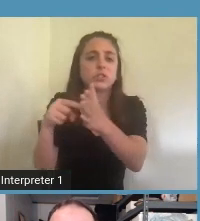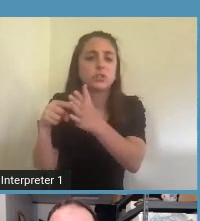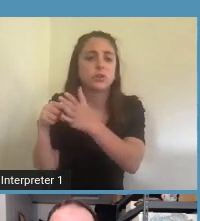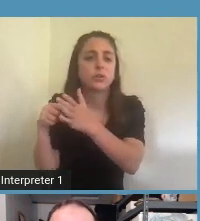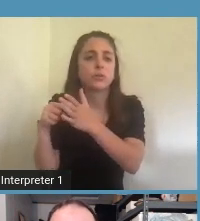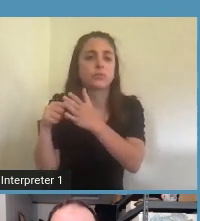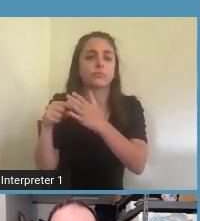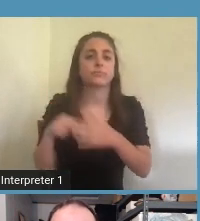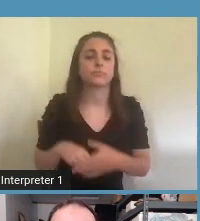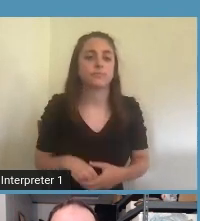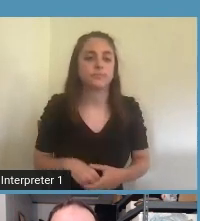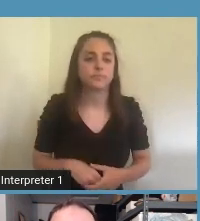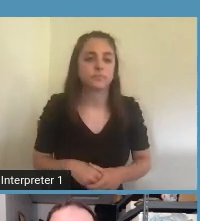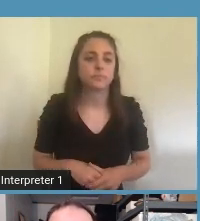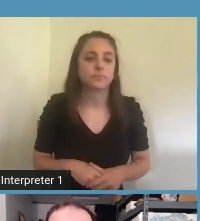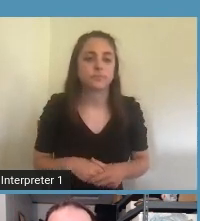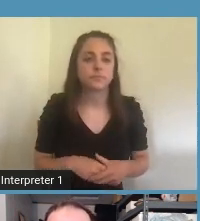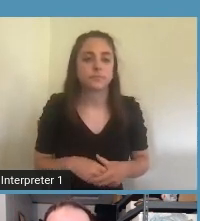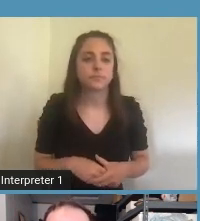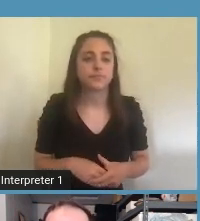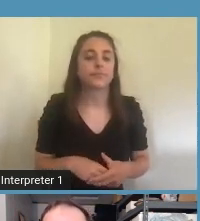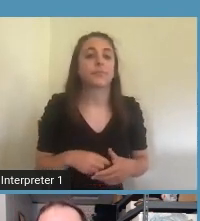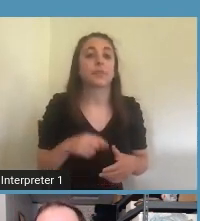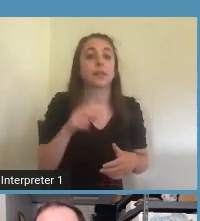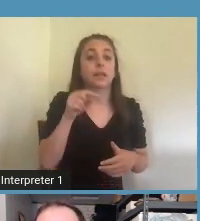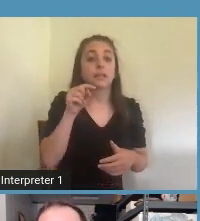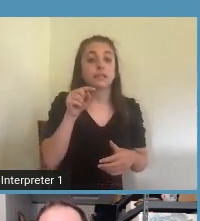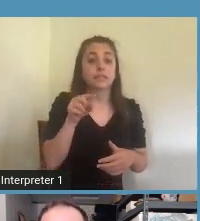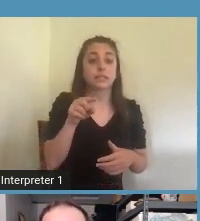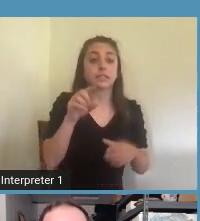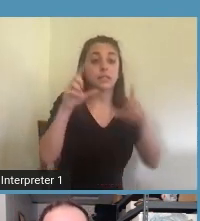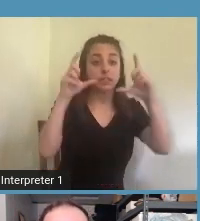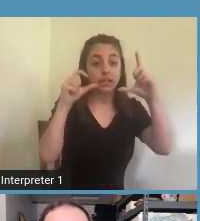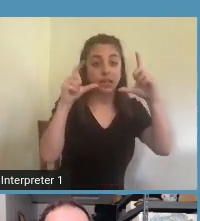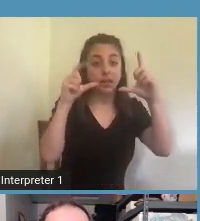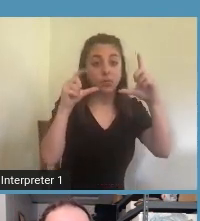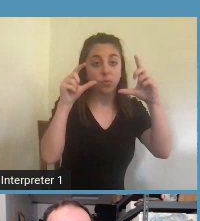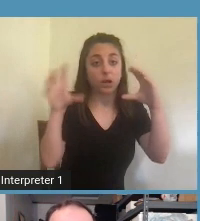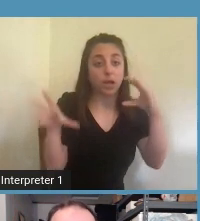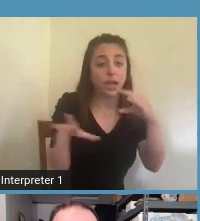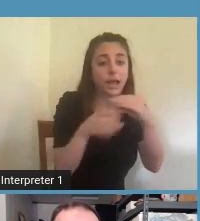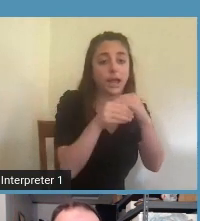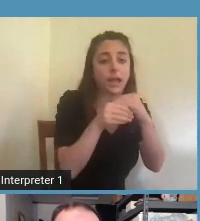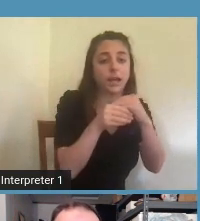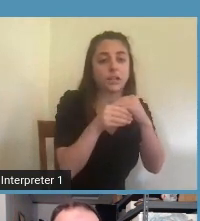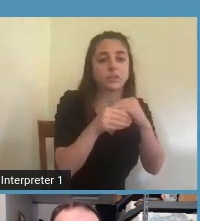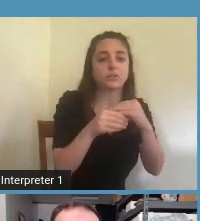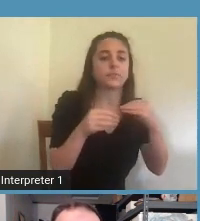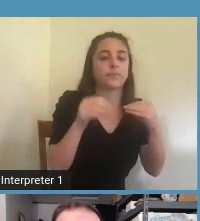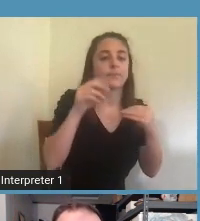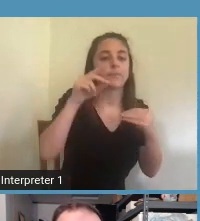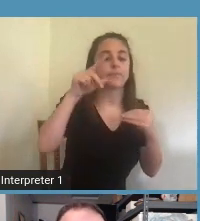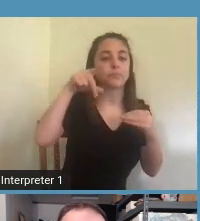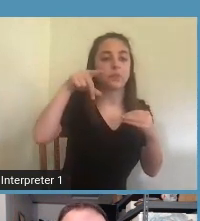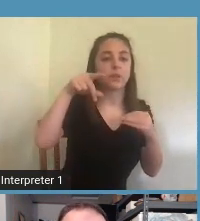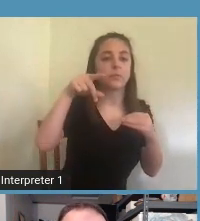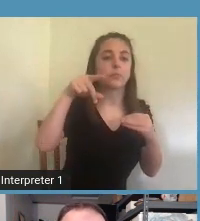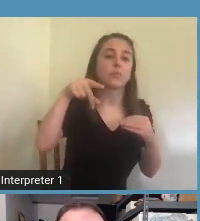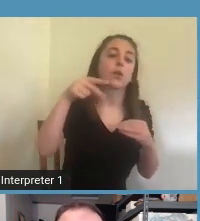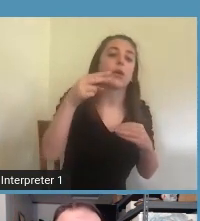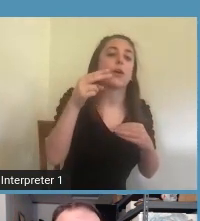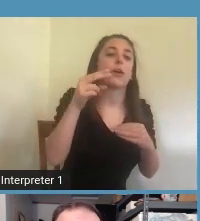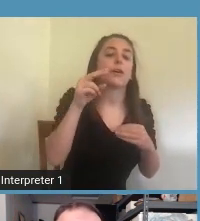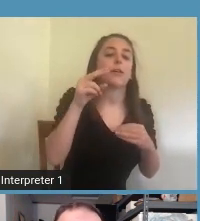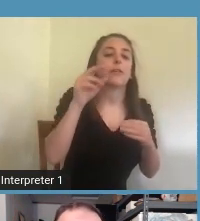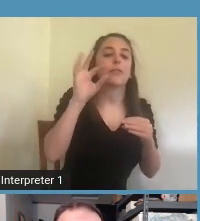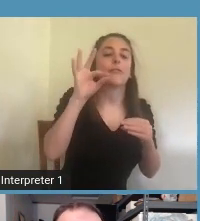gallery. So with this camera, we also added a couple more, I call them faux pros because they were fake GoPros.